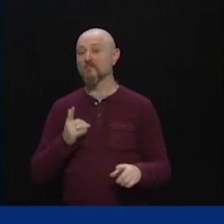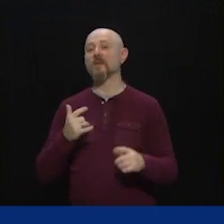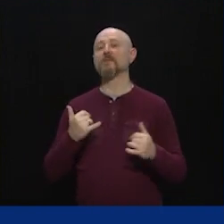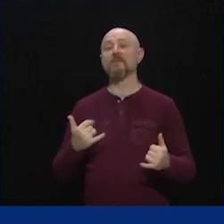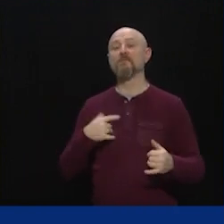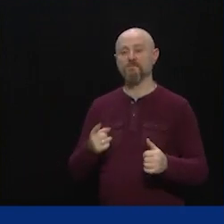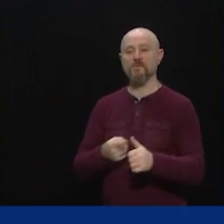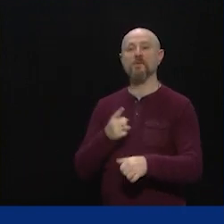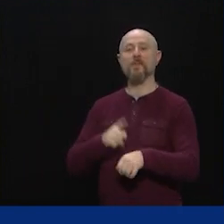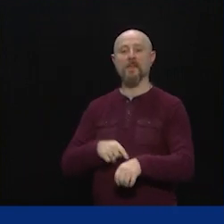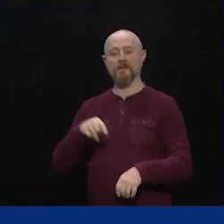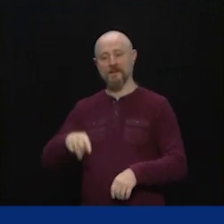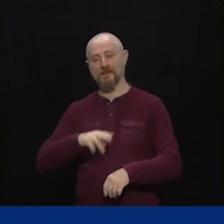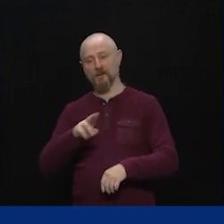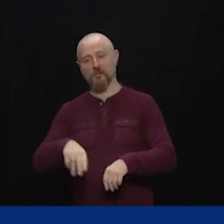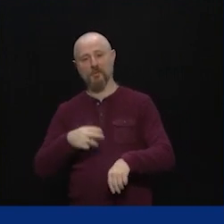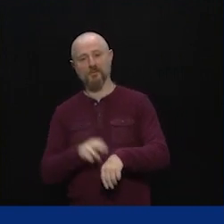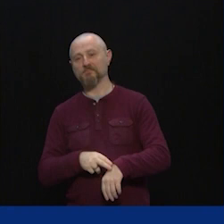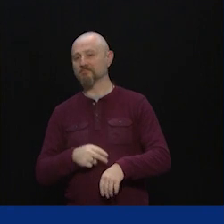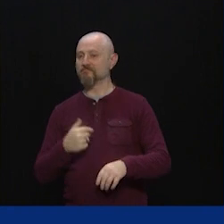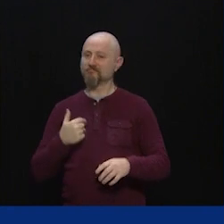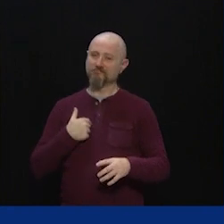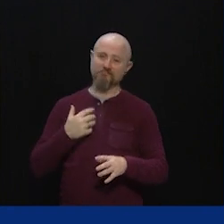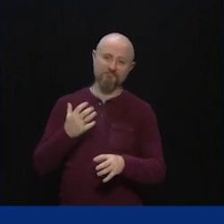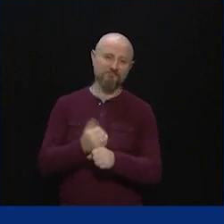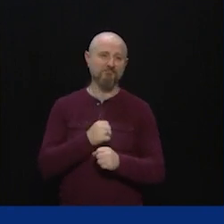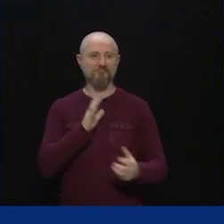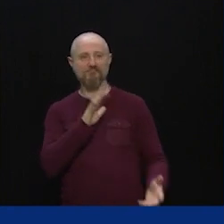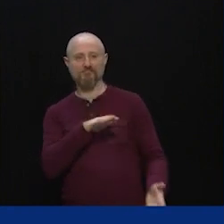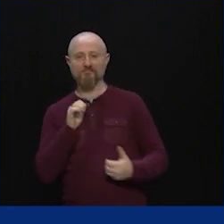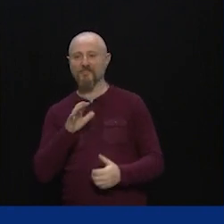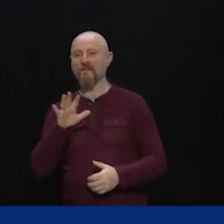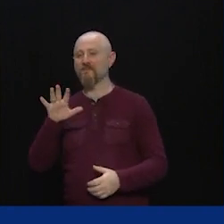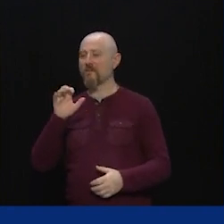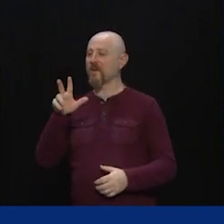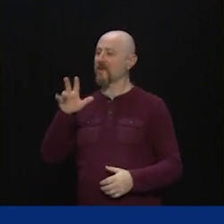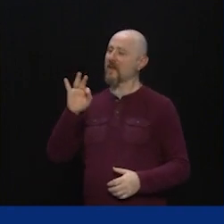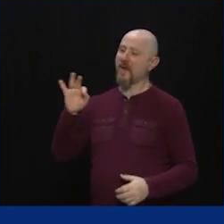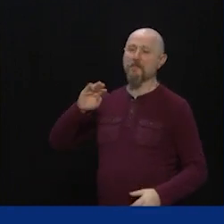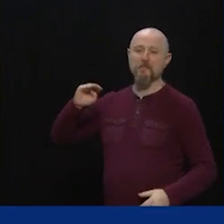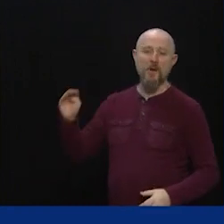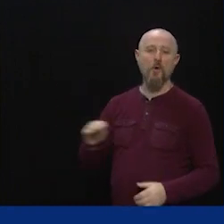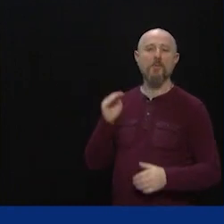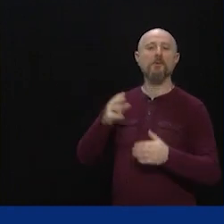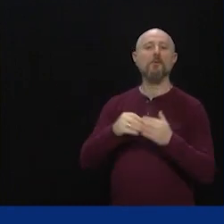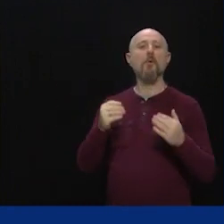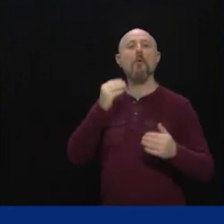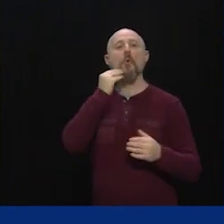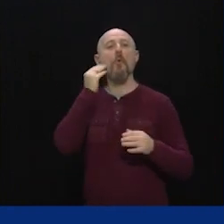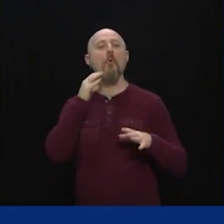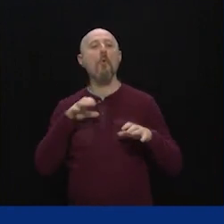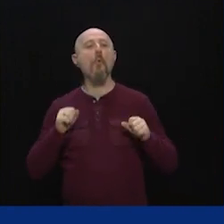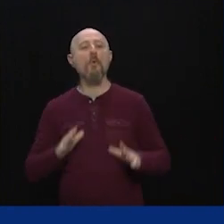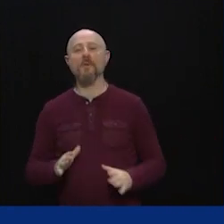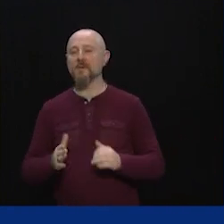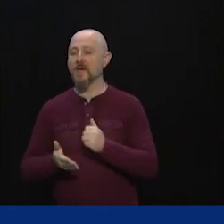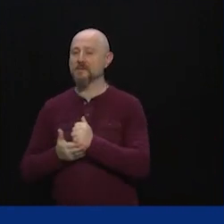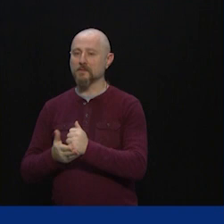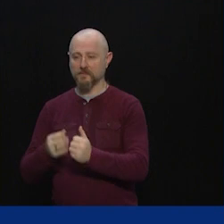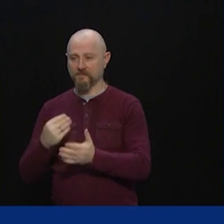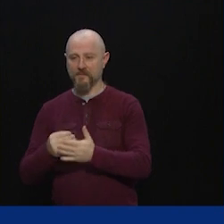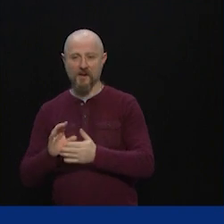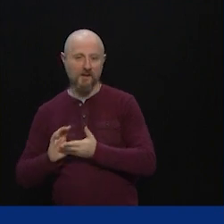A $539 million homeowner assistance fund. So elected leaders, our partners in state government, please help us get the word out to